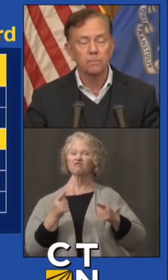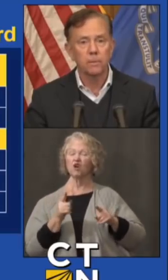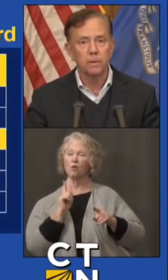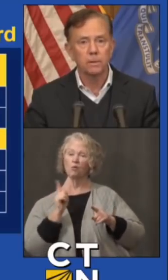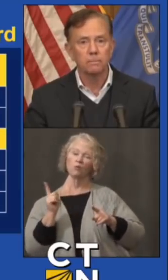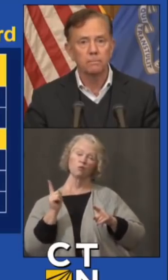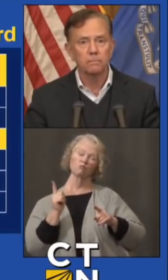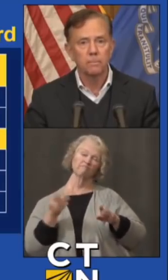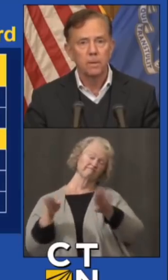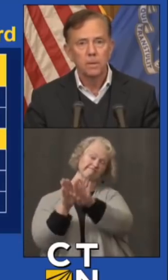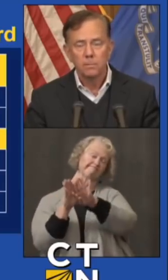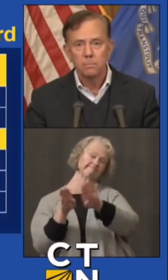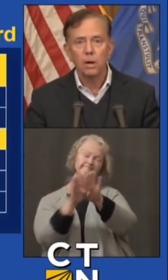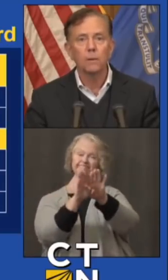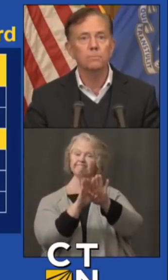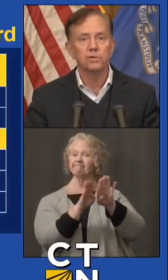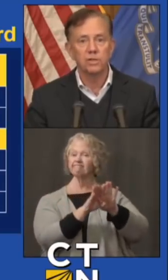down